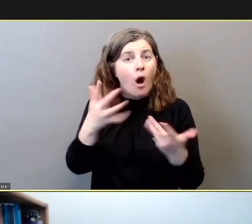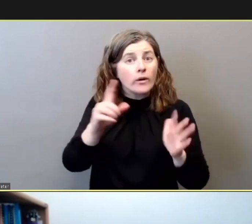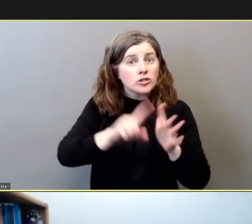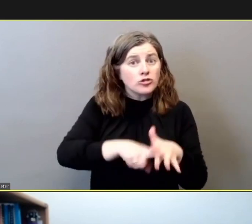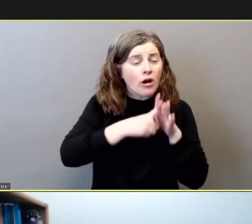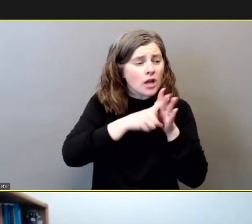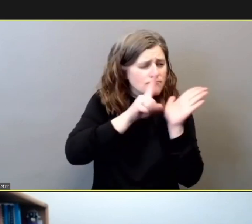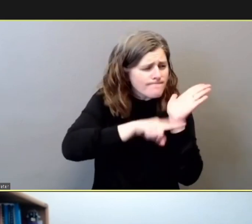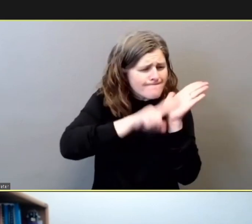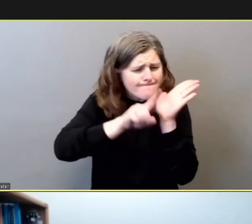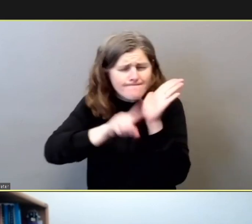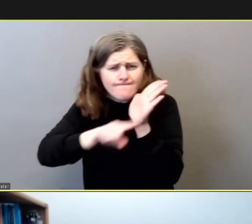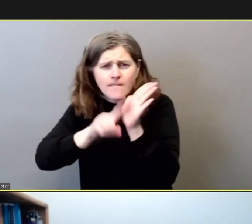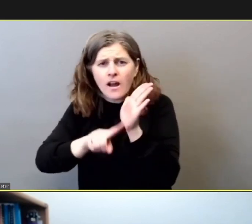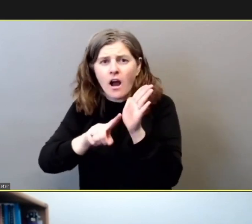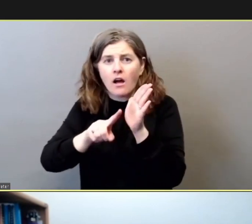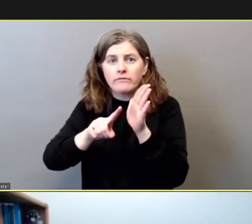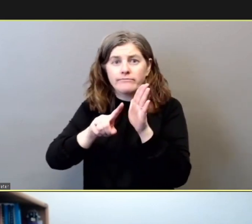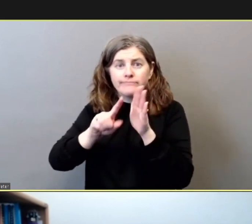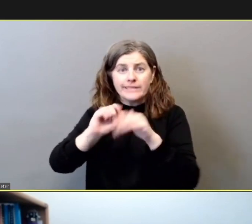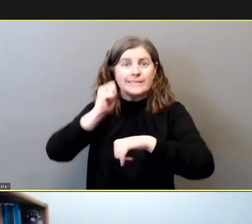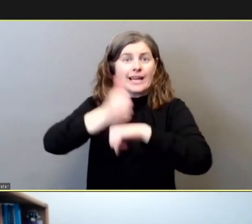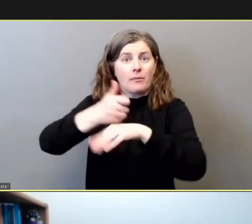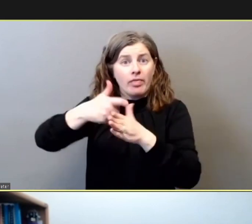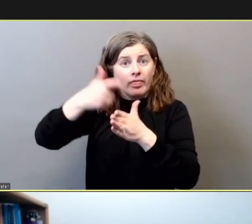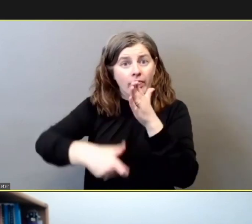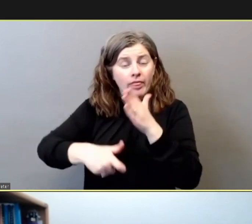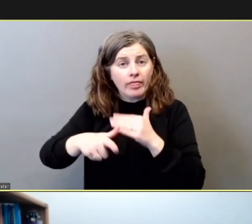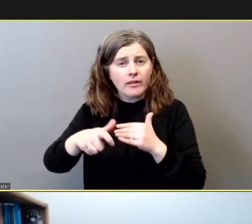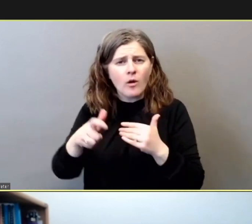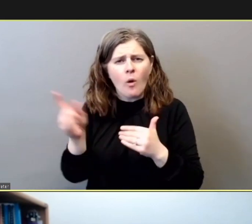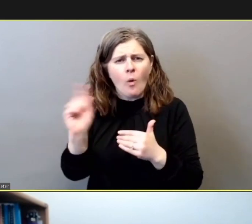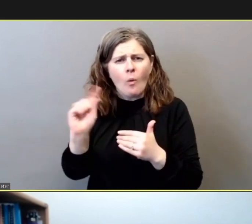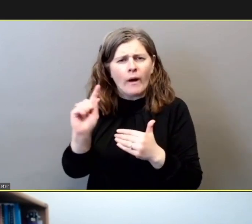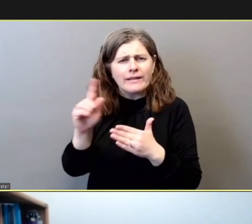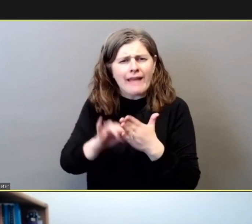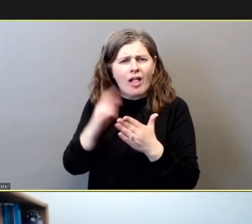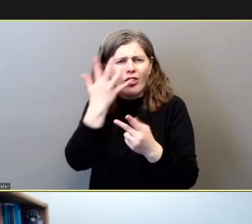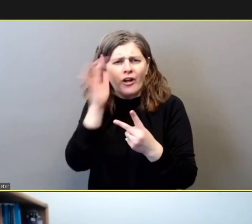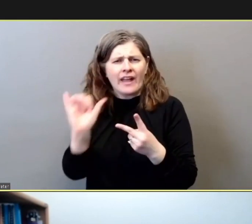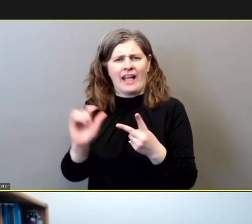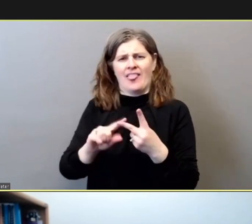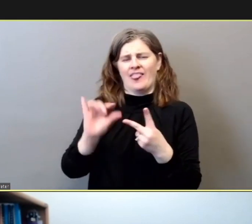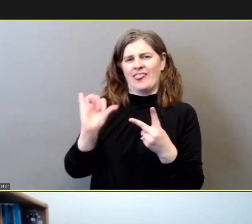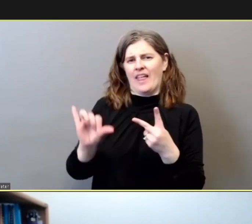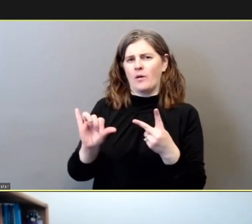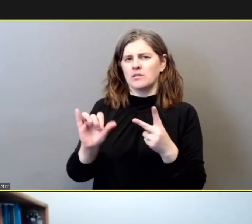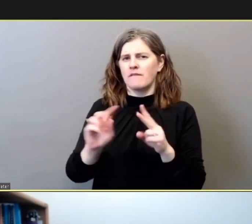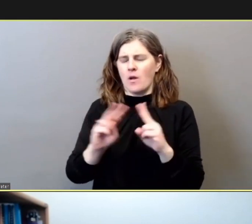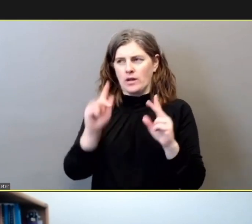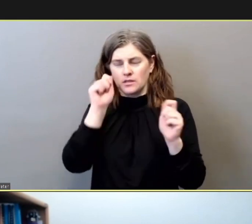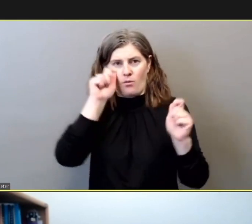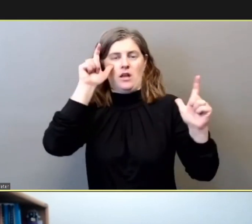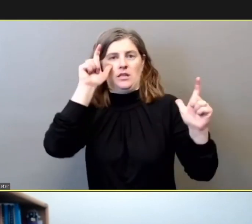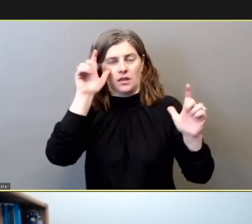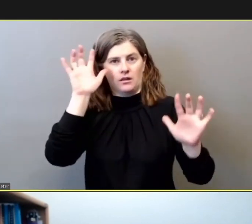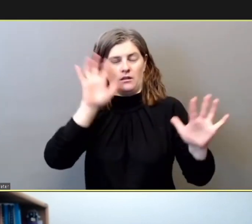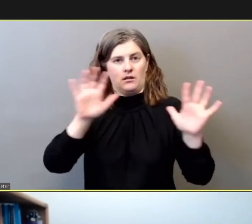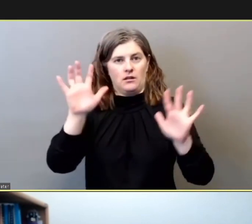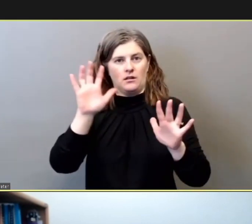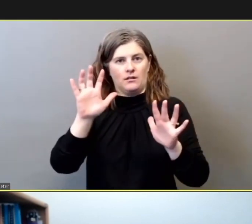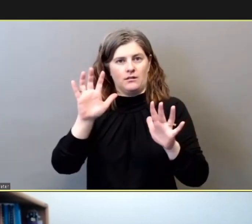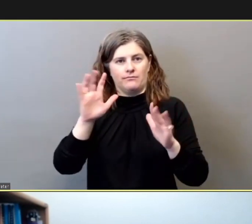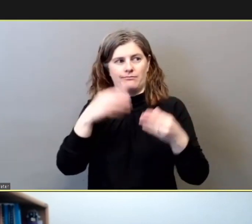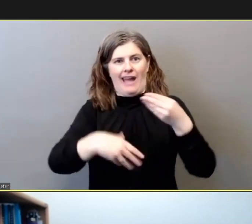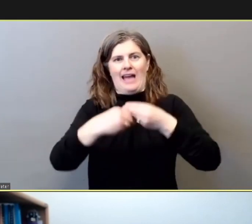starting the process of implementing those fines, or where are we on that? Because that was a very surprising addition to the